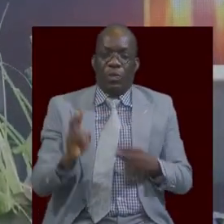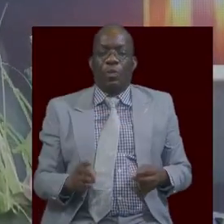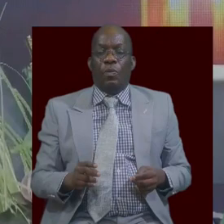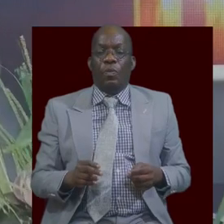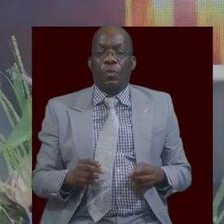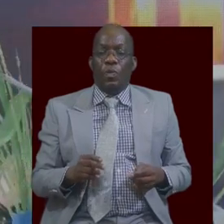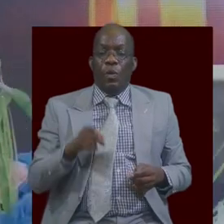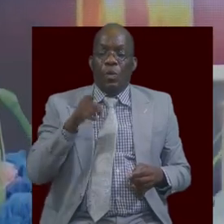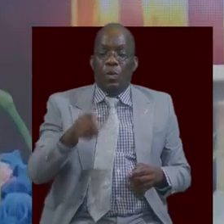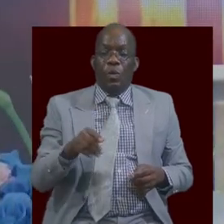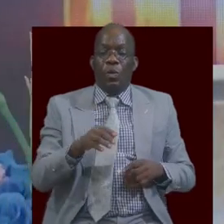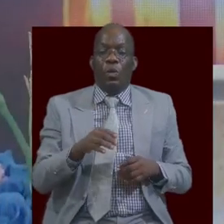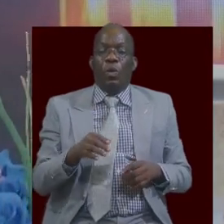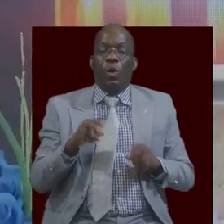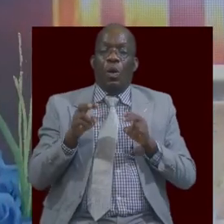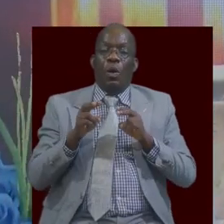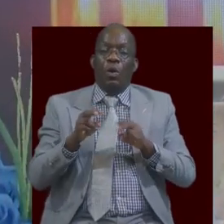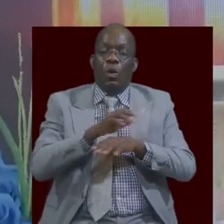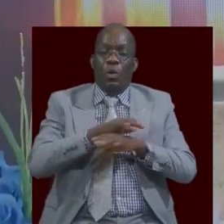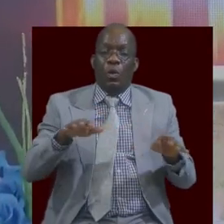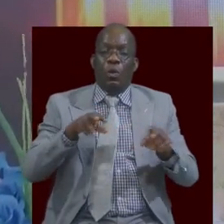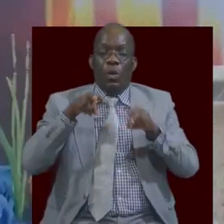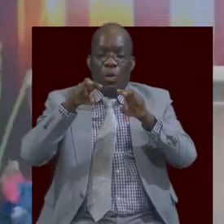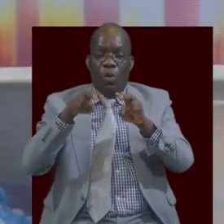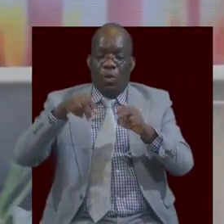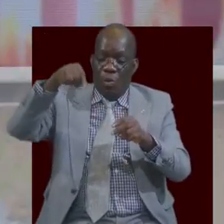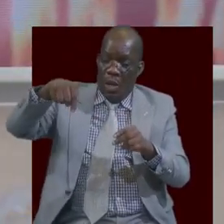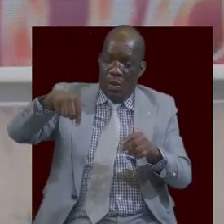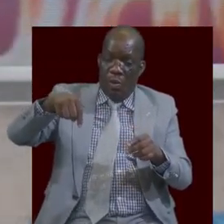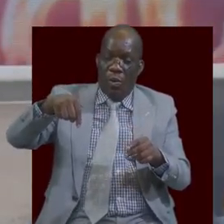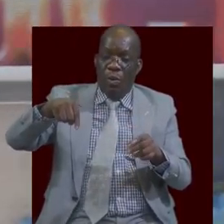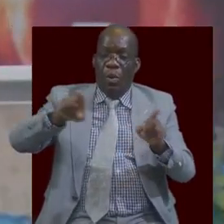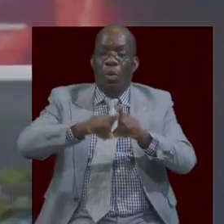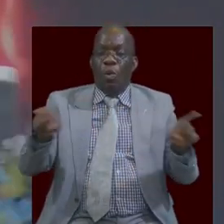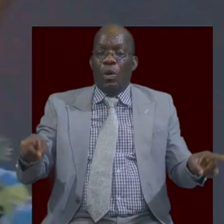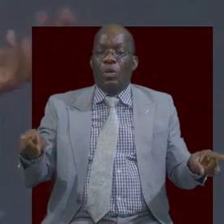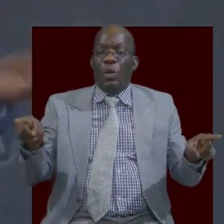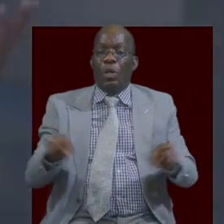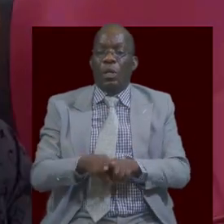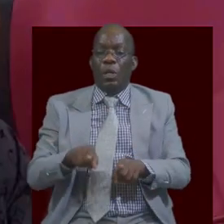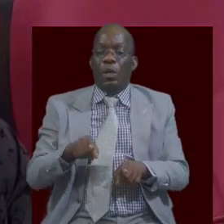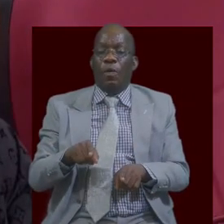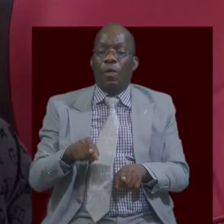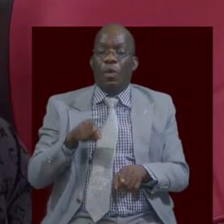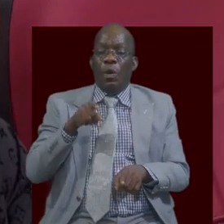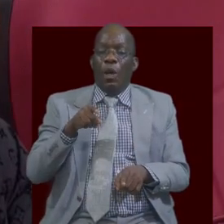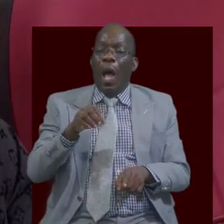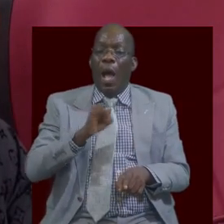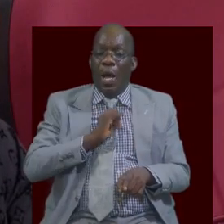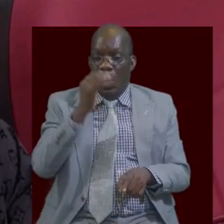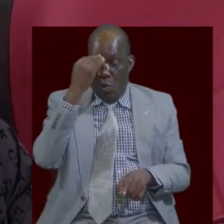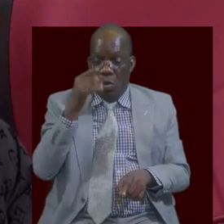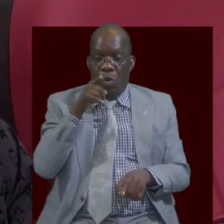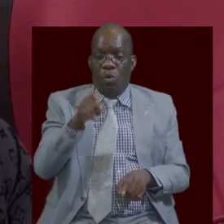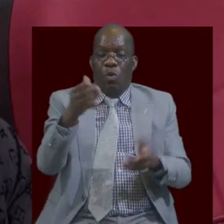not see beyond the ground around you. But if you're going to, and I know you are going to amount to